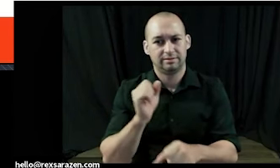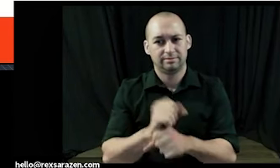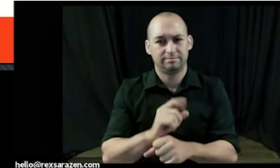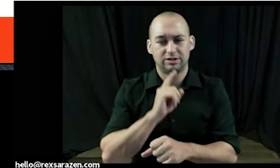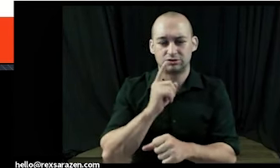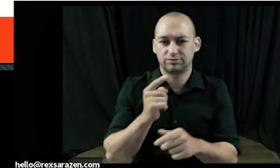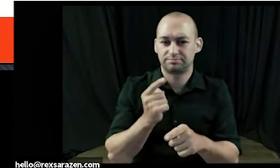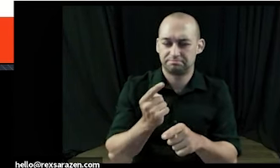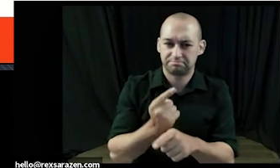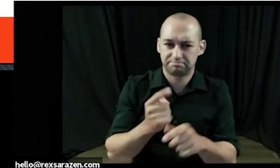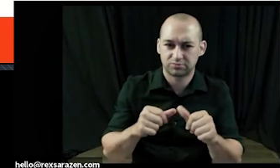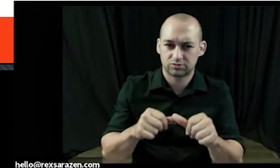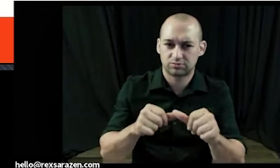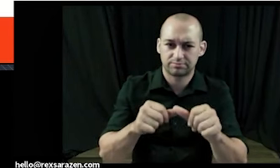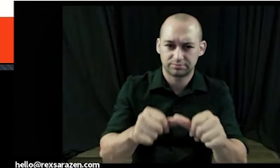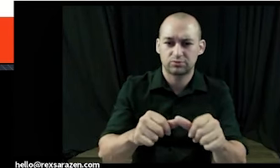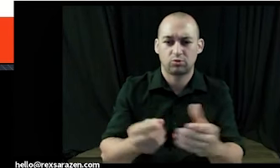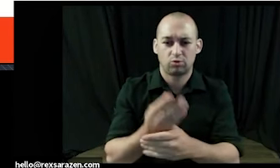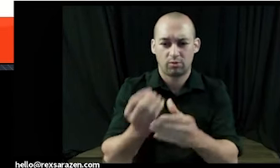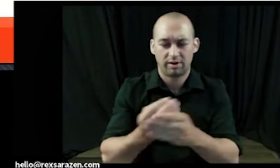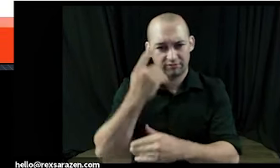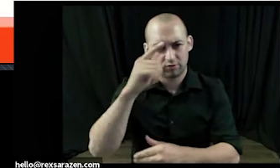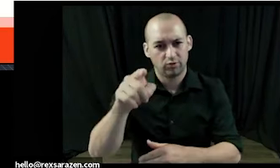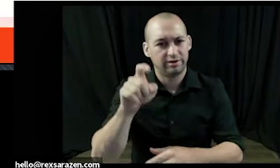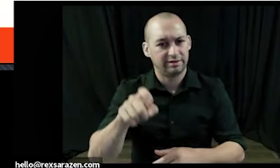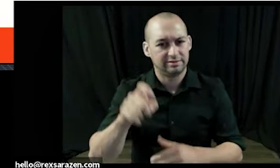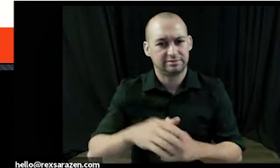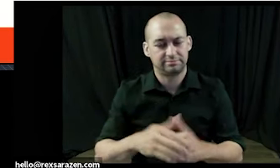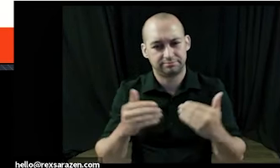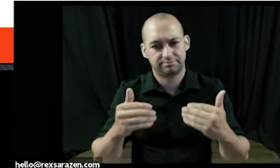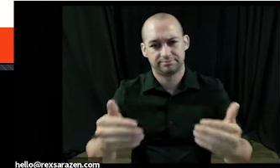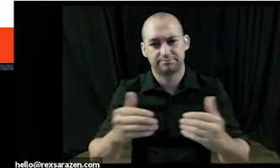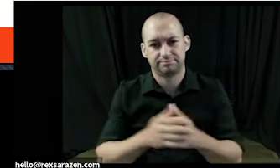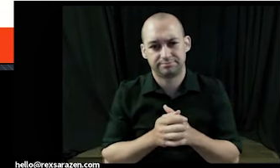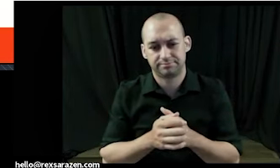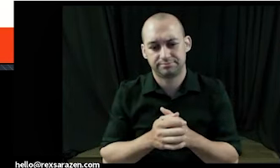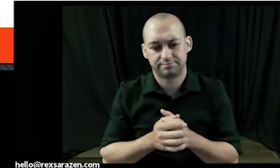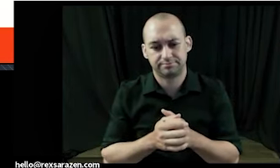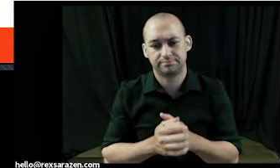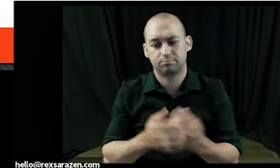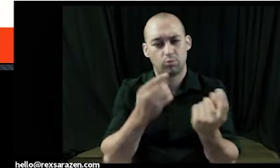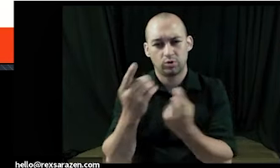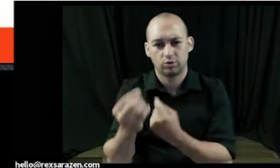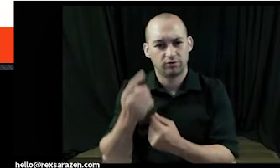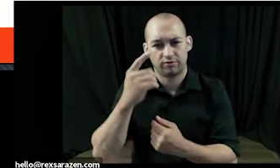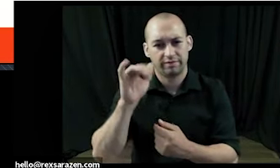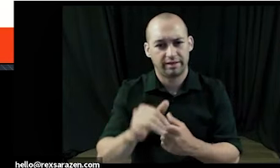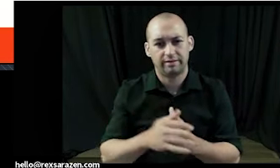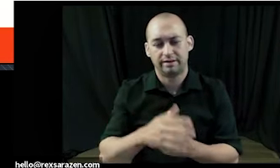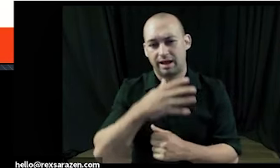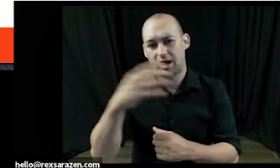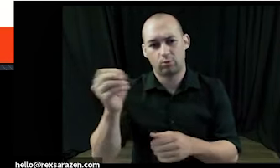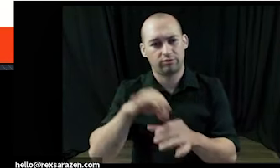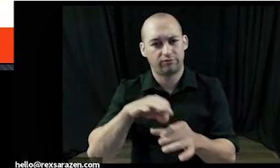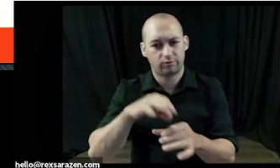consistently growing to your needs. So let's move forward. So what are we doing in Get Out the Vote? Well, first and foremost,